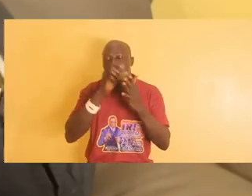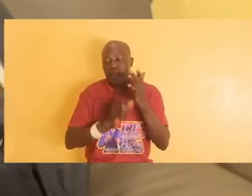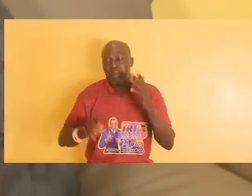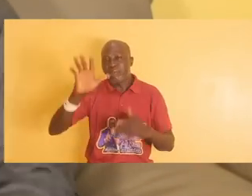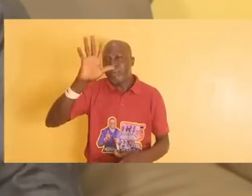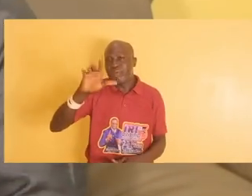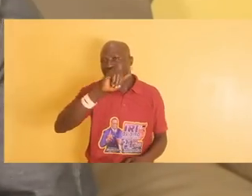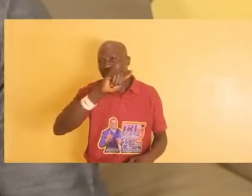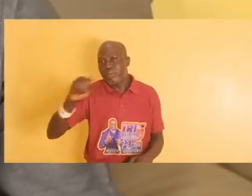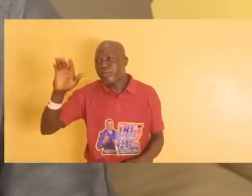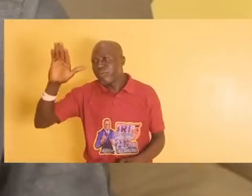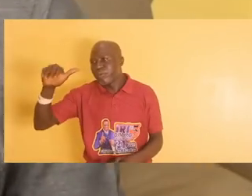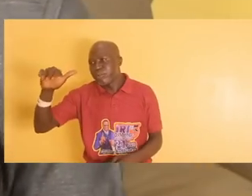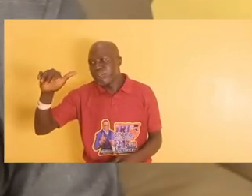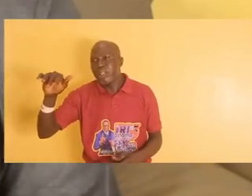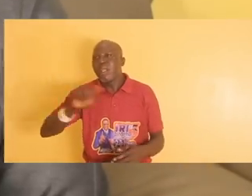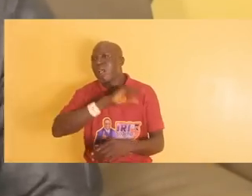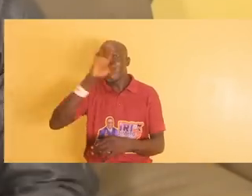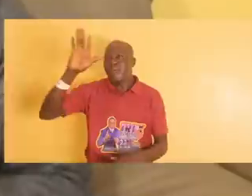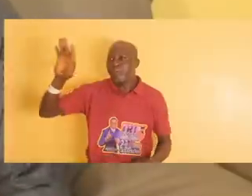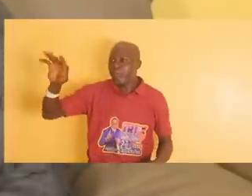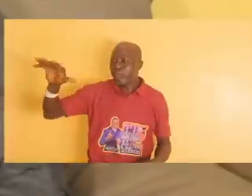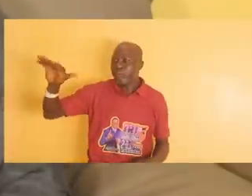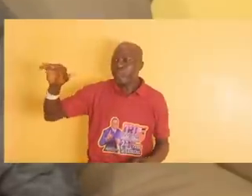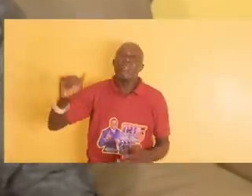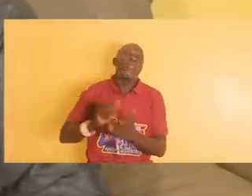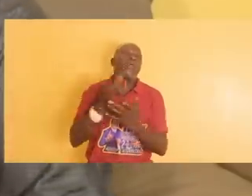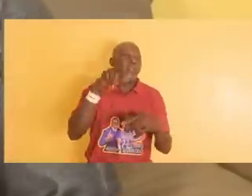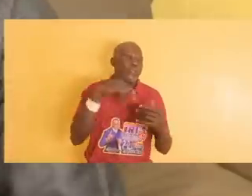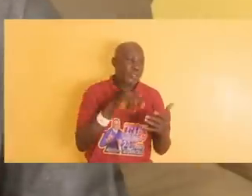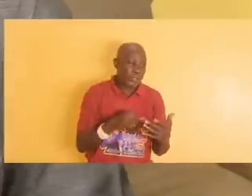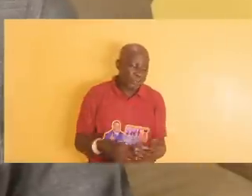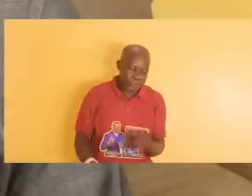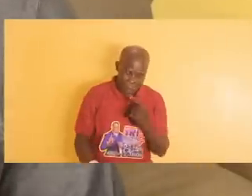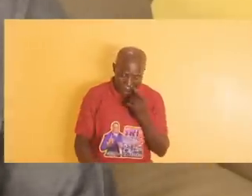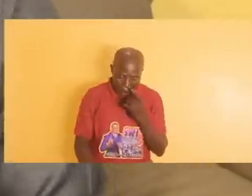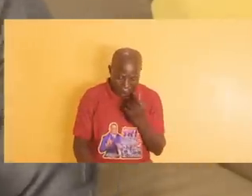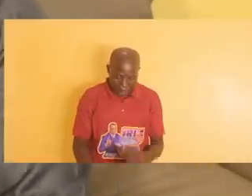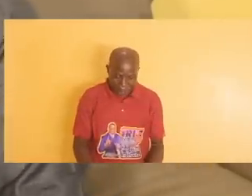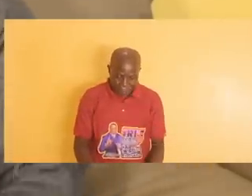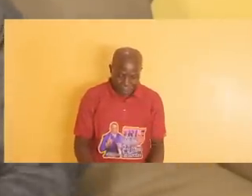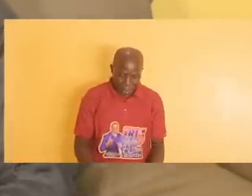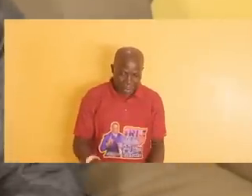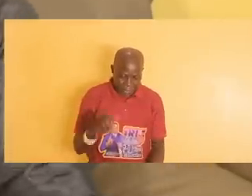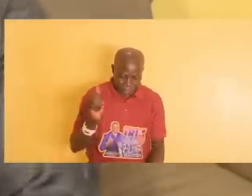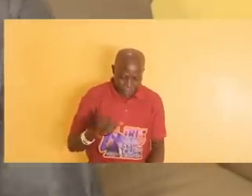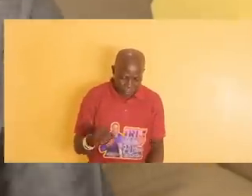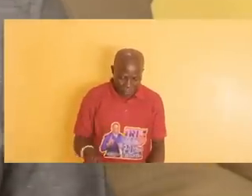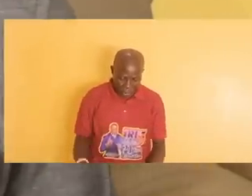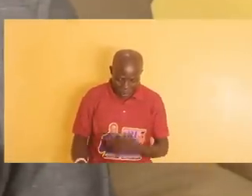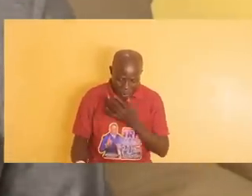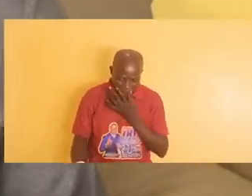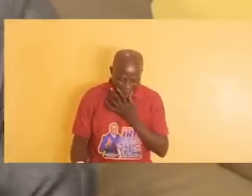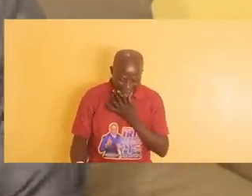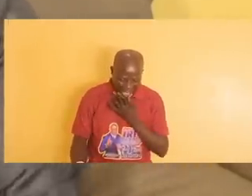chapter 5, verse 14 and 15. Read. And the can shares on you, yes, you're a